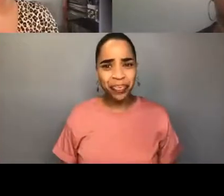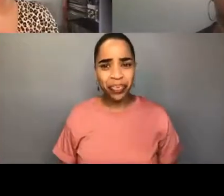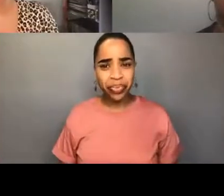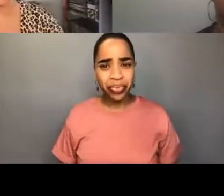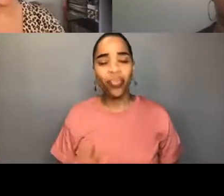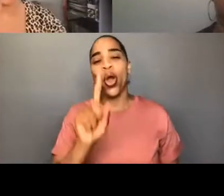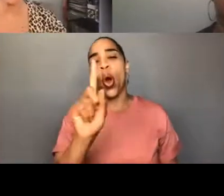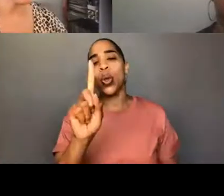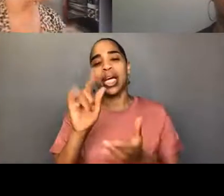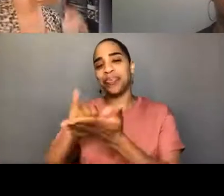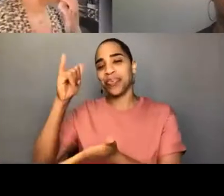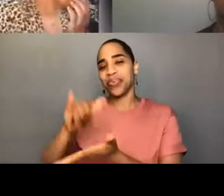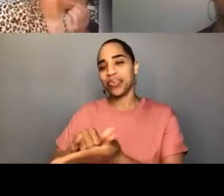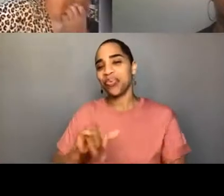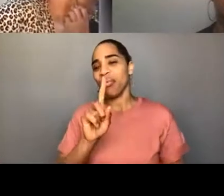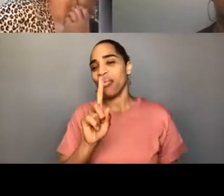Hold on one second,